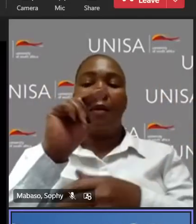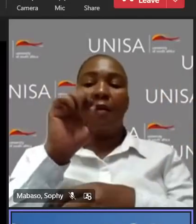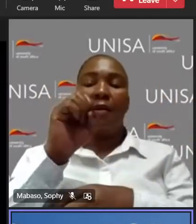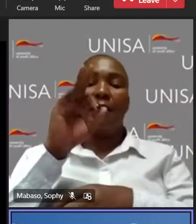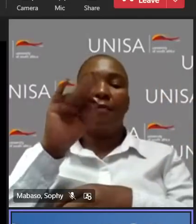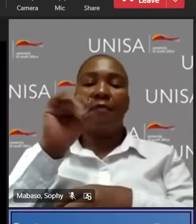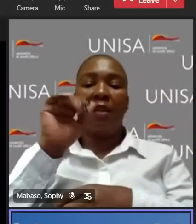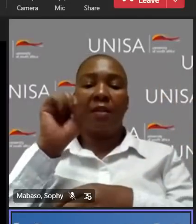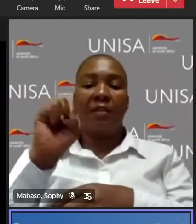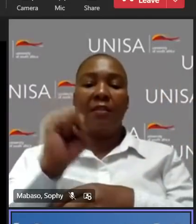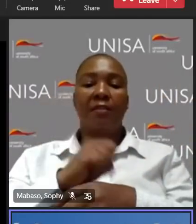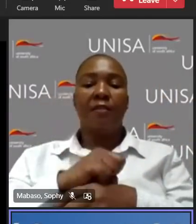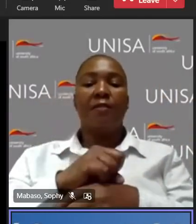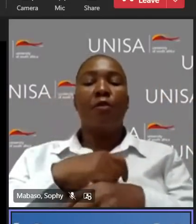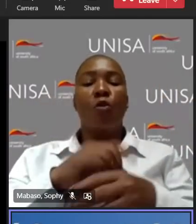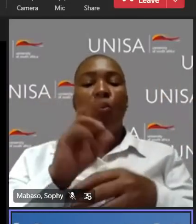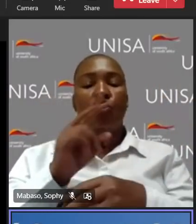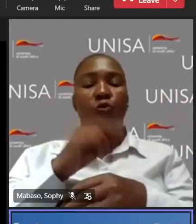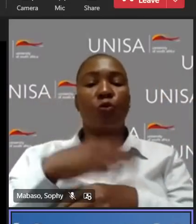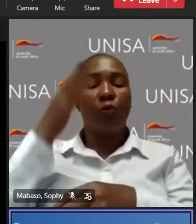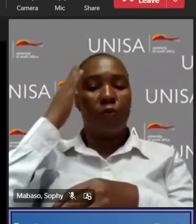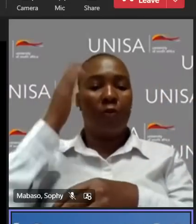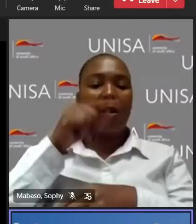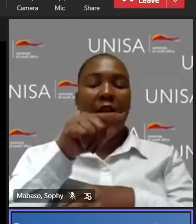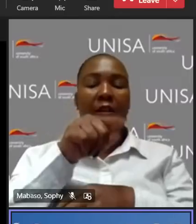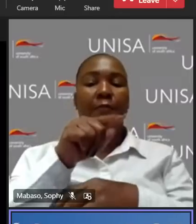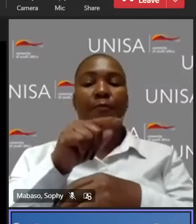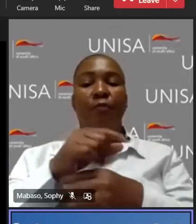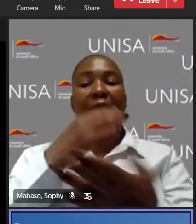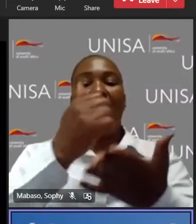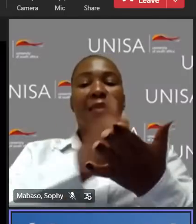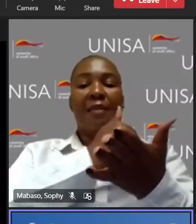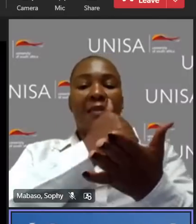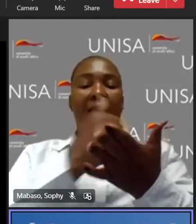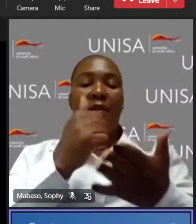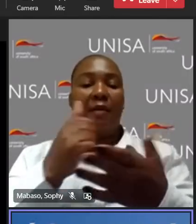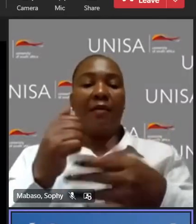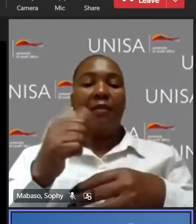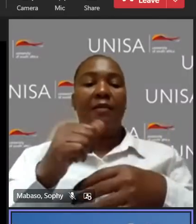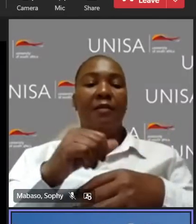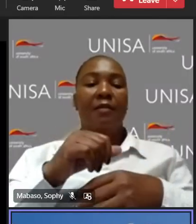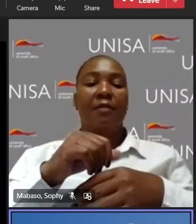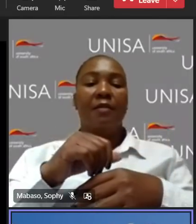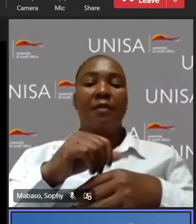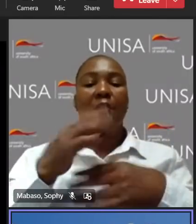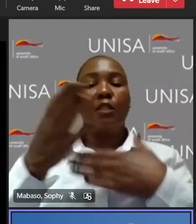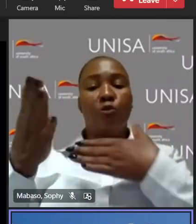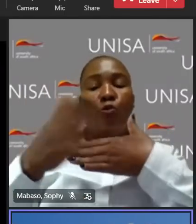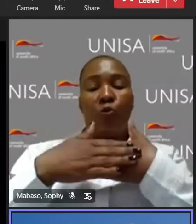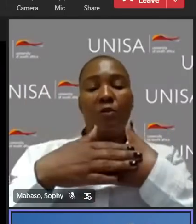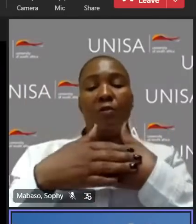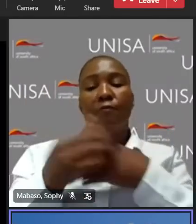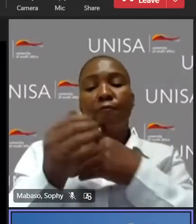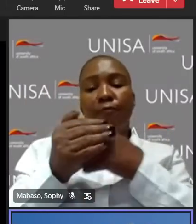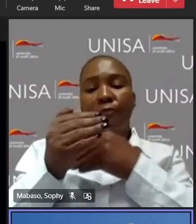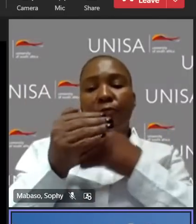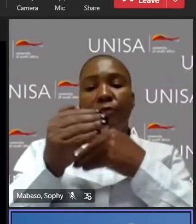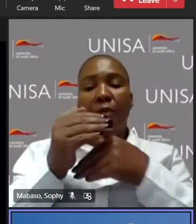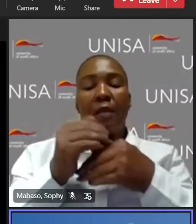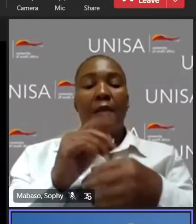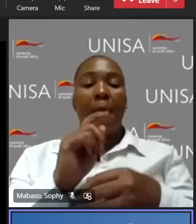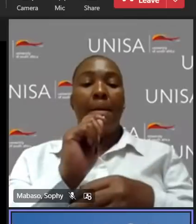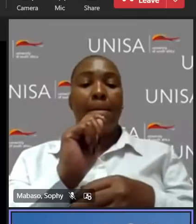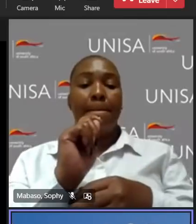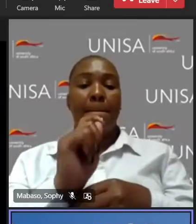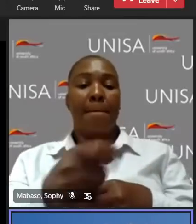we are also taking into account that the registration, it is closing, which the payment date is